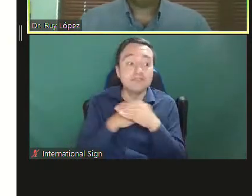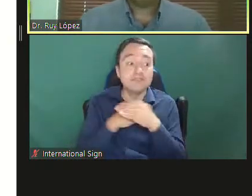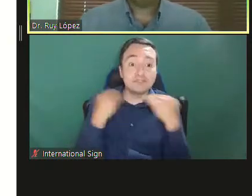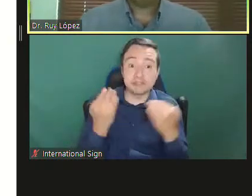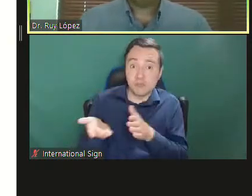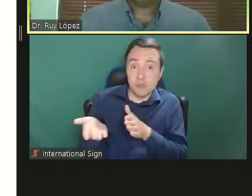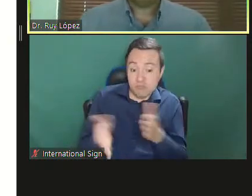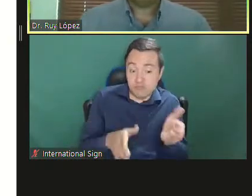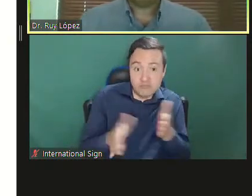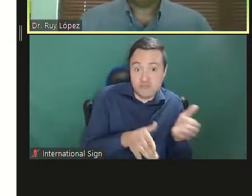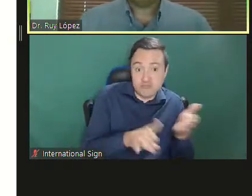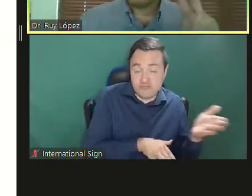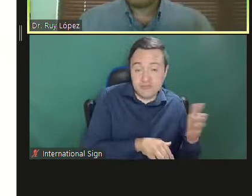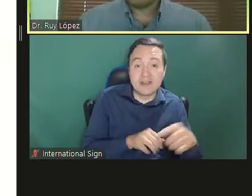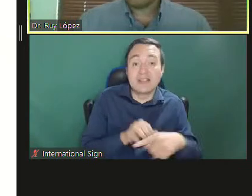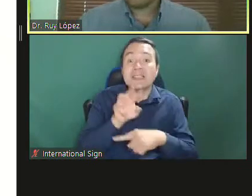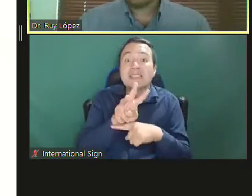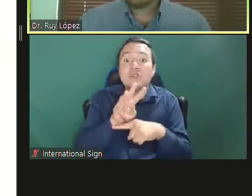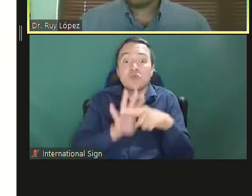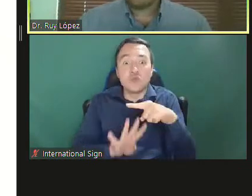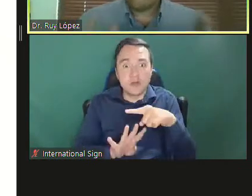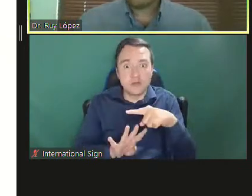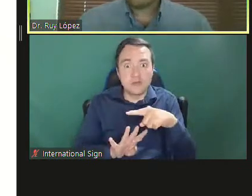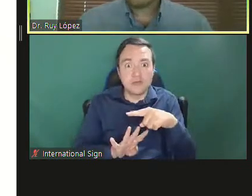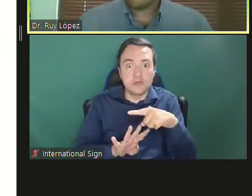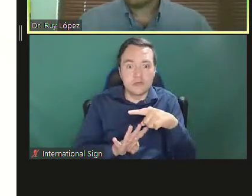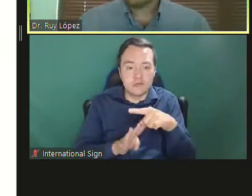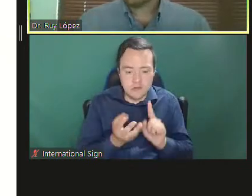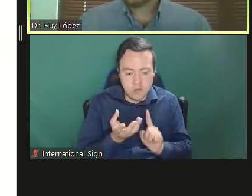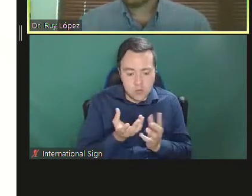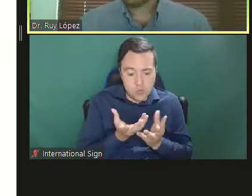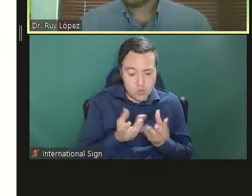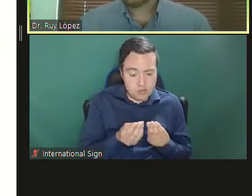in Mexico in recent decades, we had